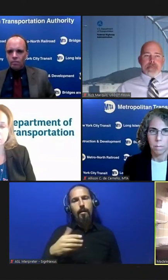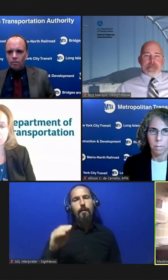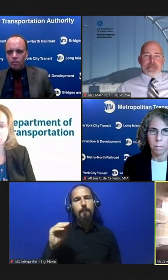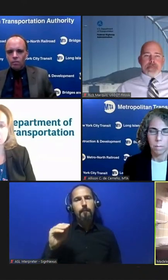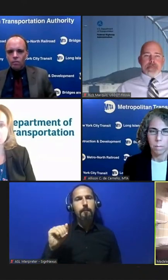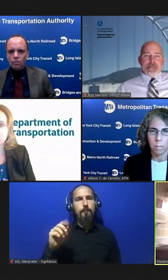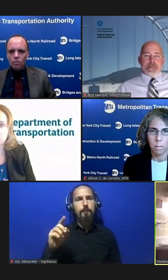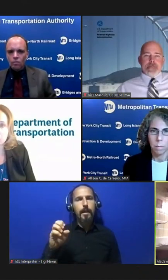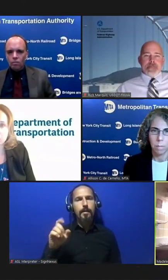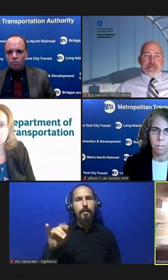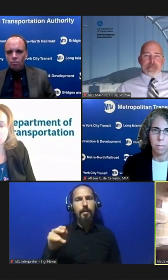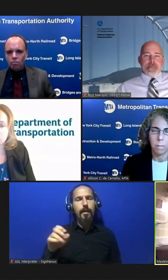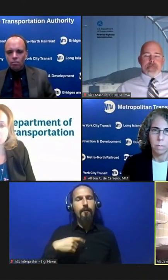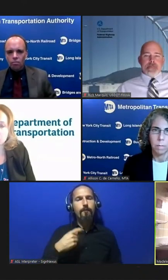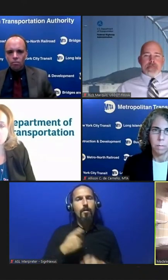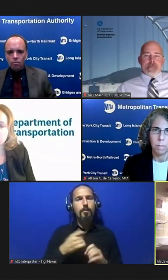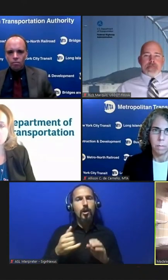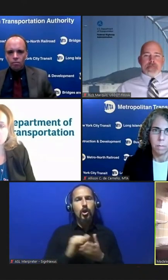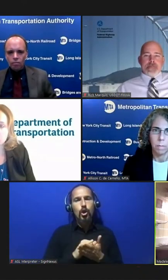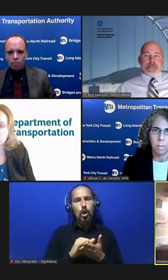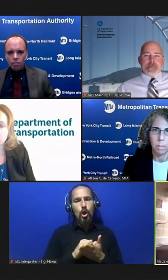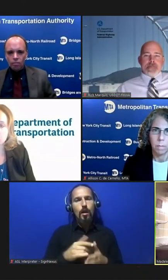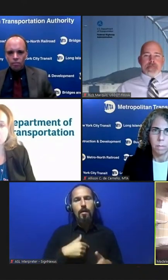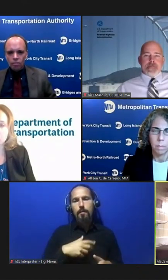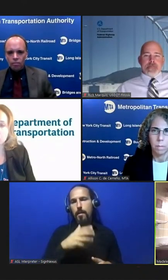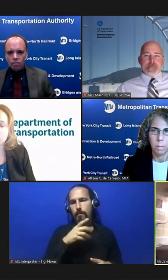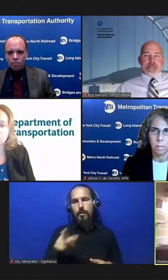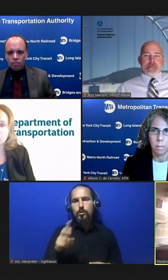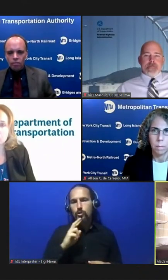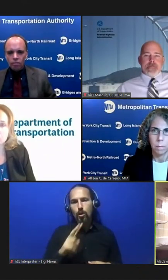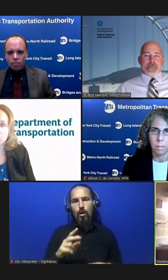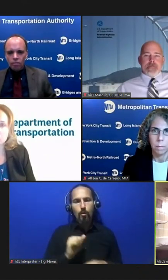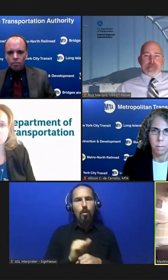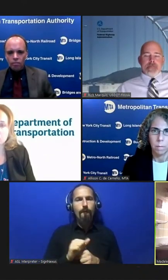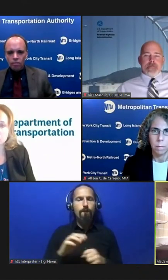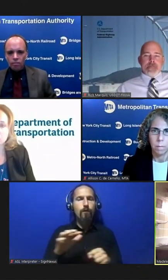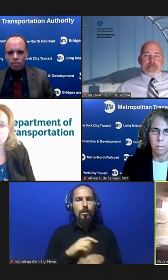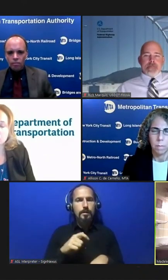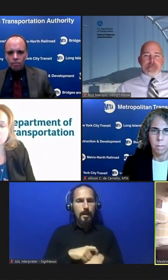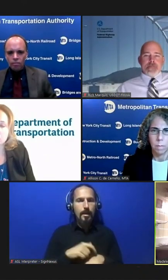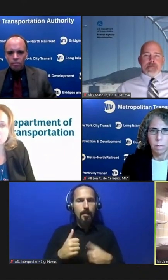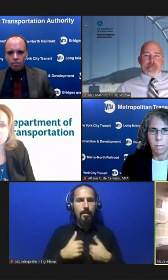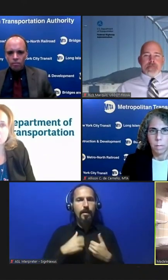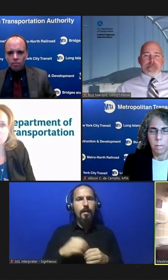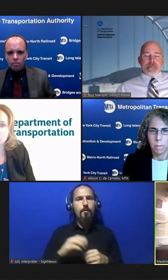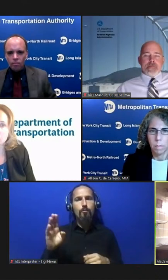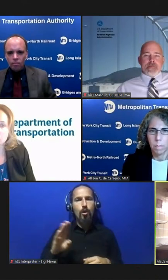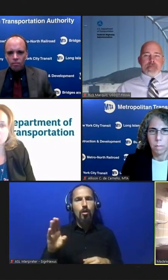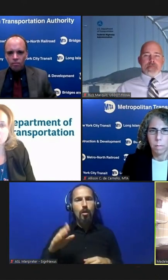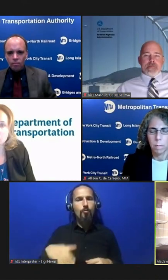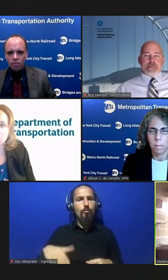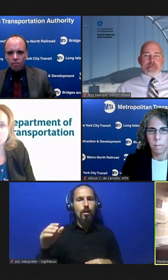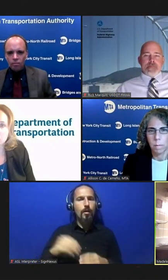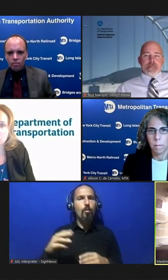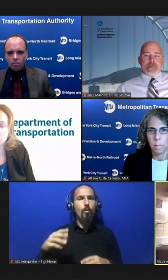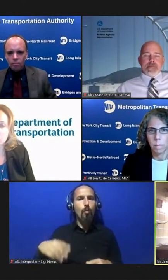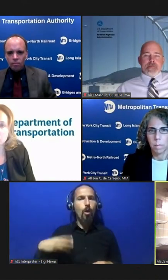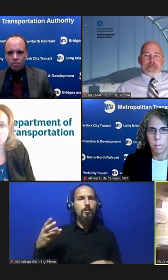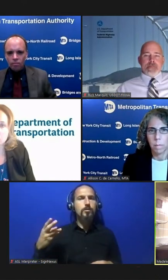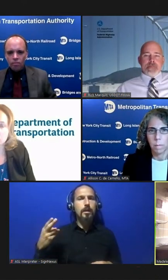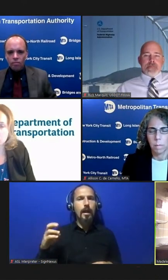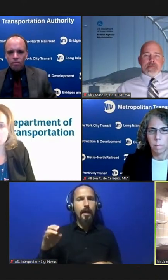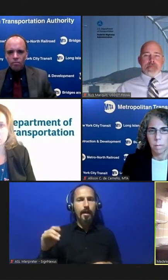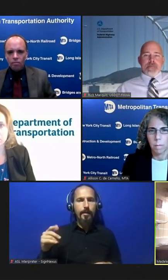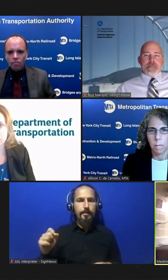a native new yorker i'm a mom of a two-year-old i work full-time i live in brooklyn i was raised in washington heights and i